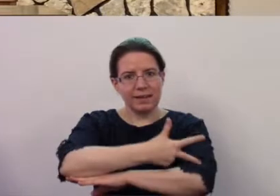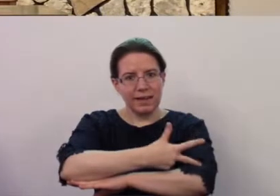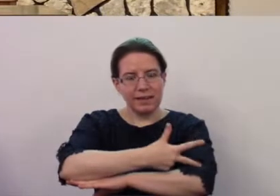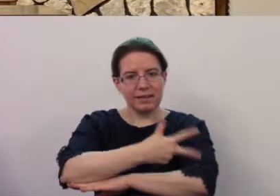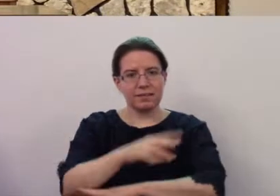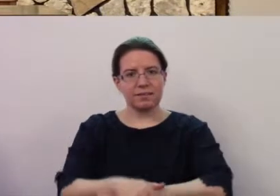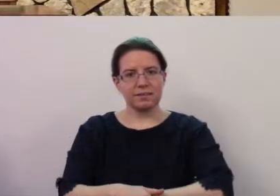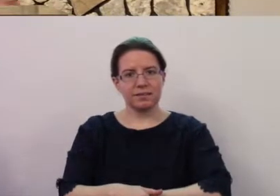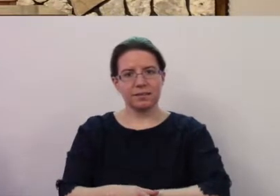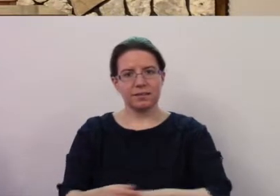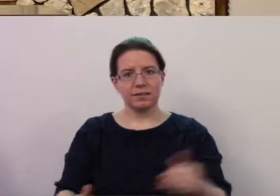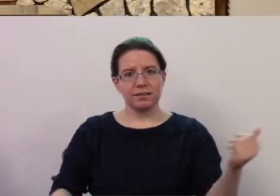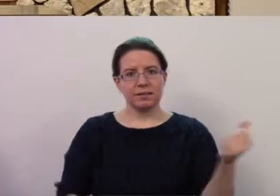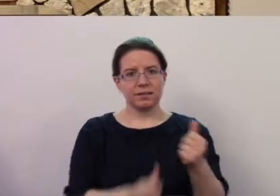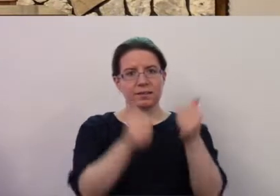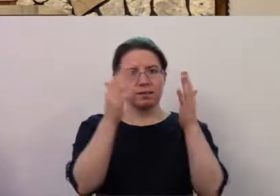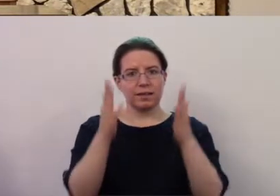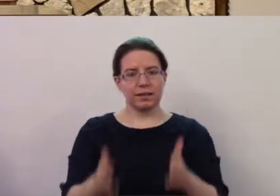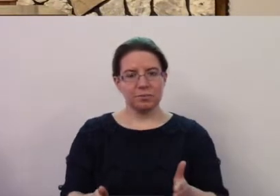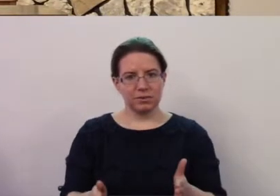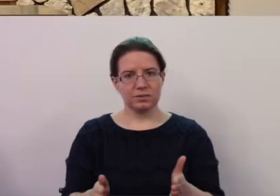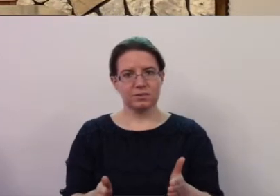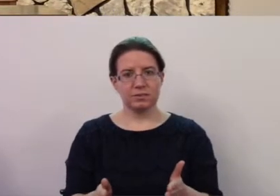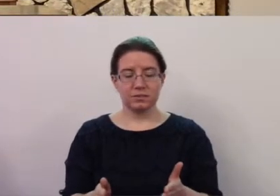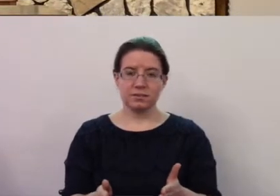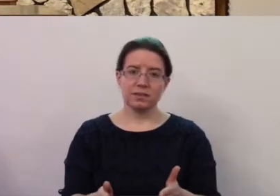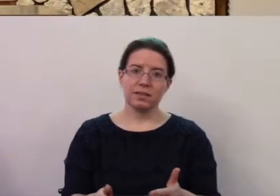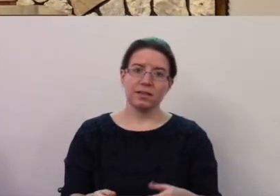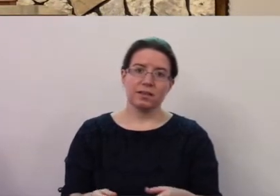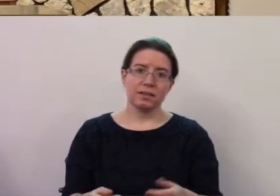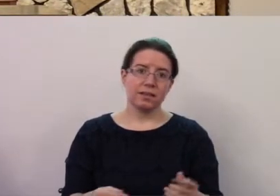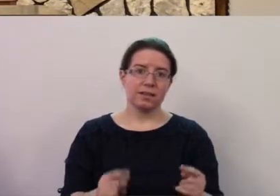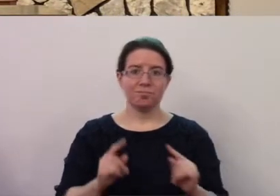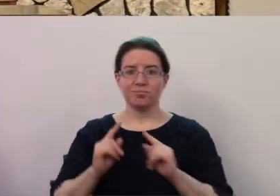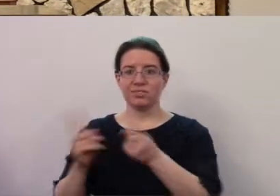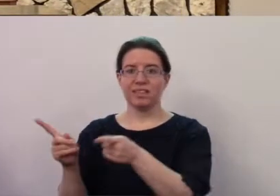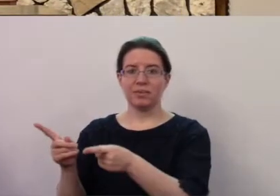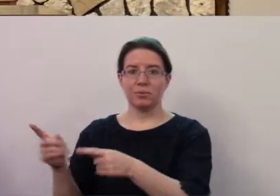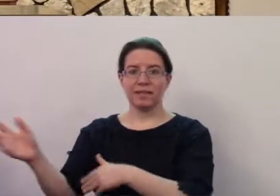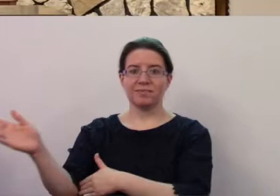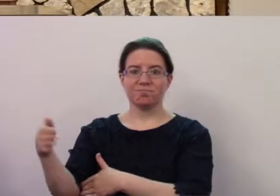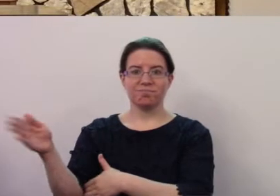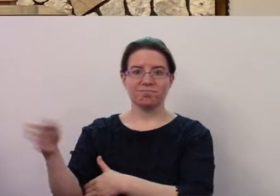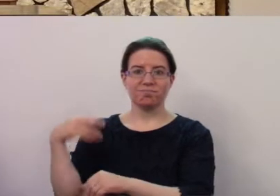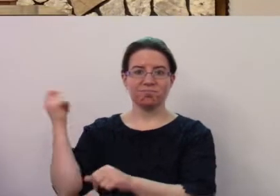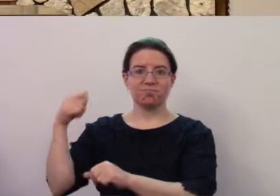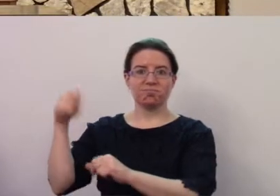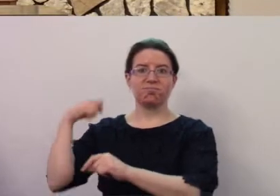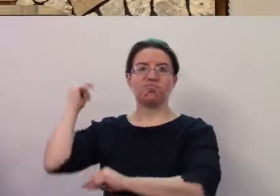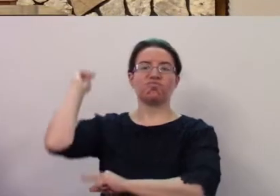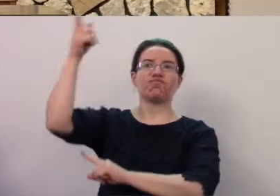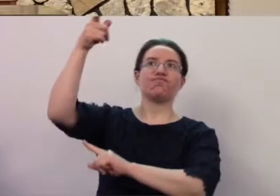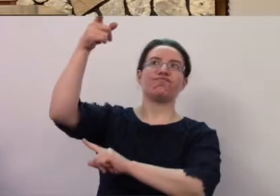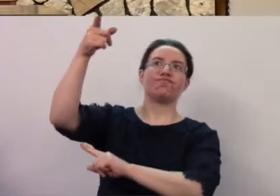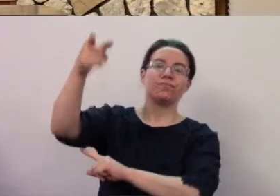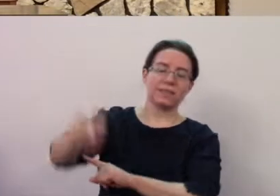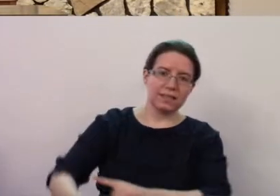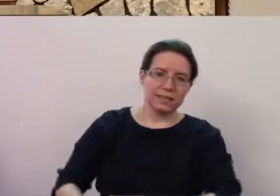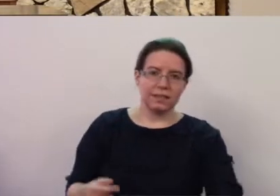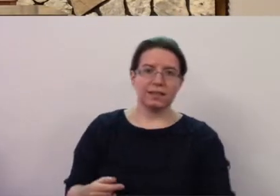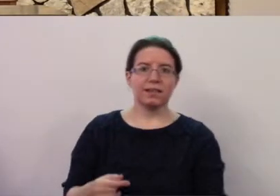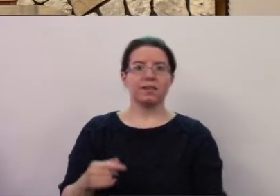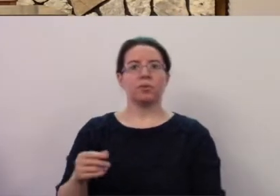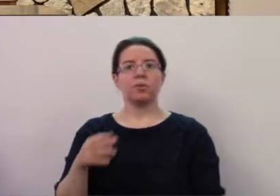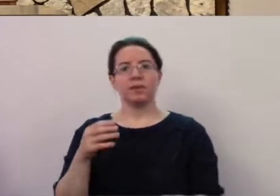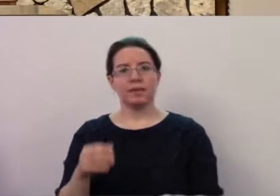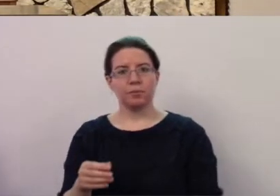Messiah, the one that we had put our faith and hope on. What did they do? They went back to their old way of living. They went fishing. They went